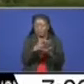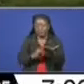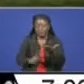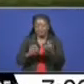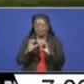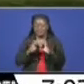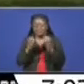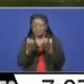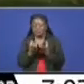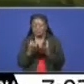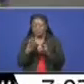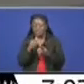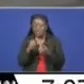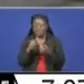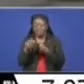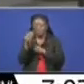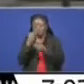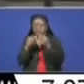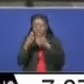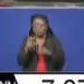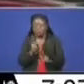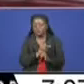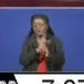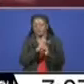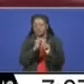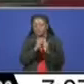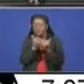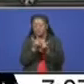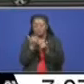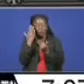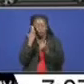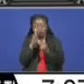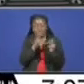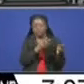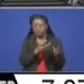will travel to those islands to ensure that owners comply with the law.